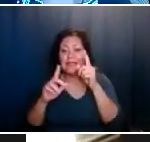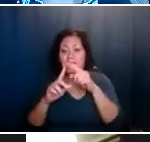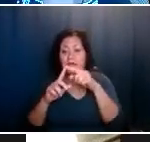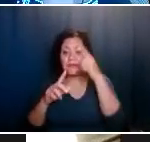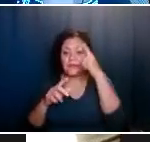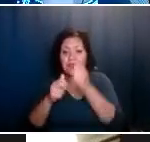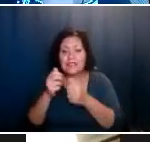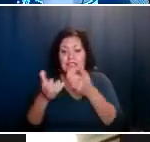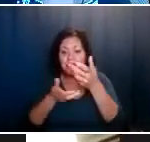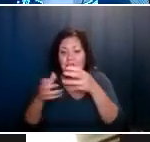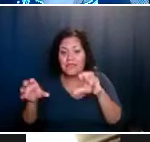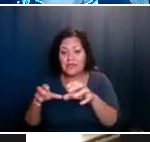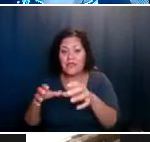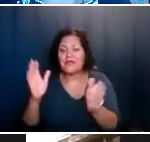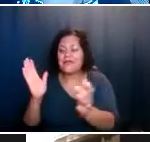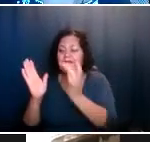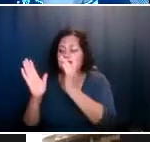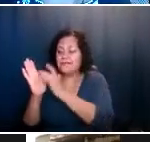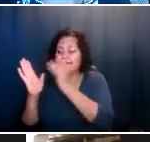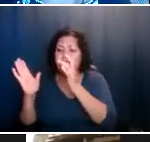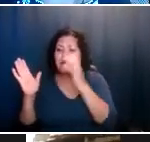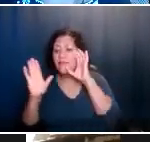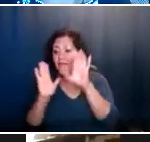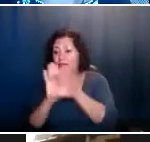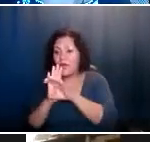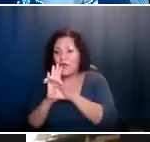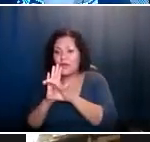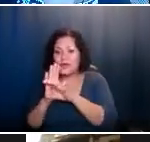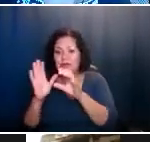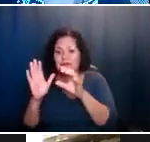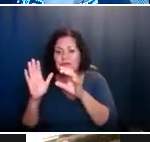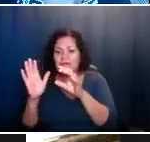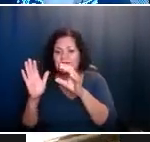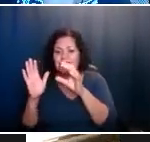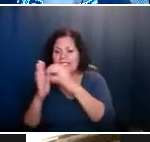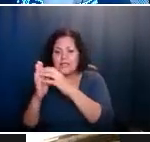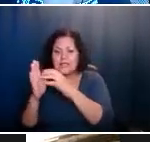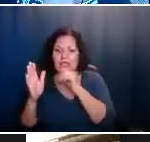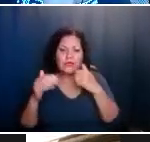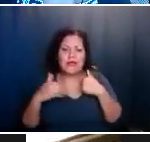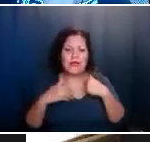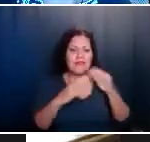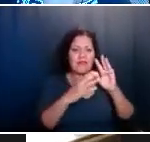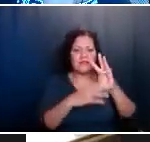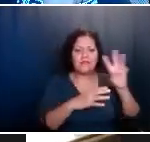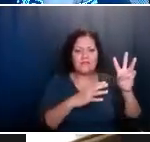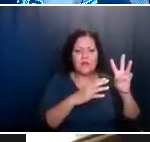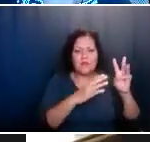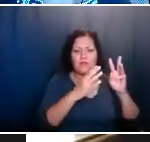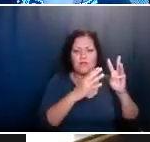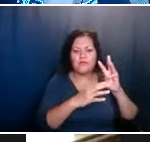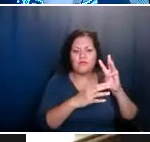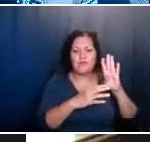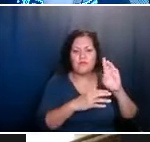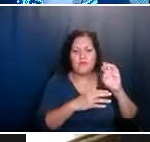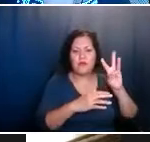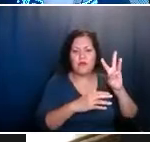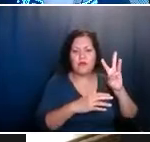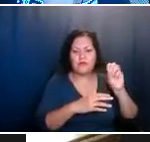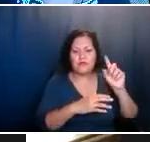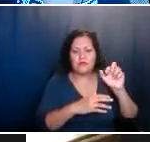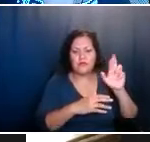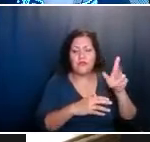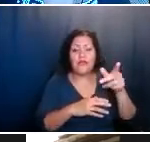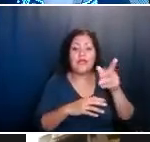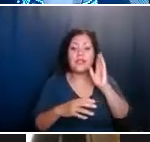photo section that I was talking about that you can't find on the web browser. And then this is how you're going to find your exhibitors. You can go through